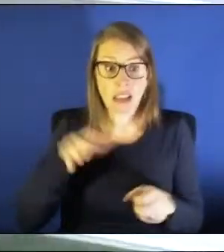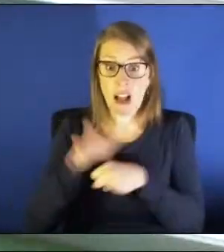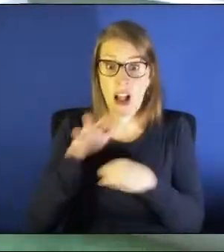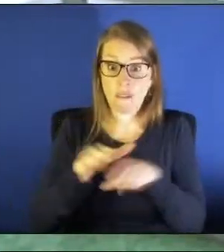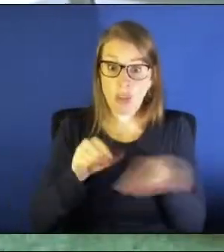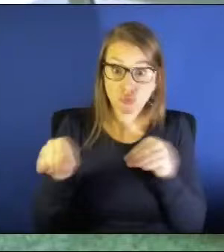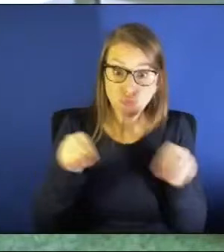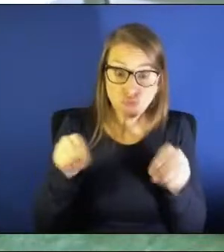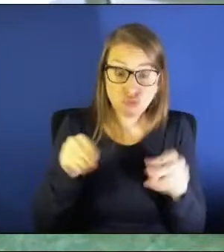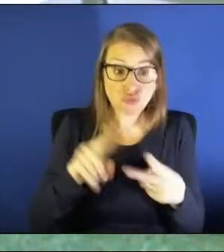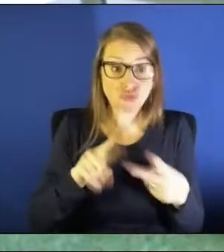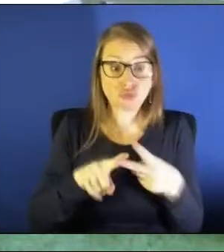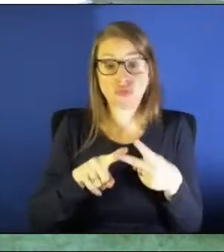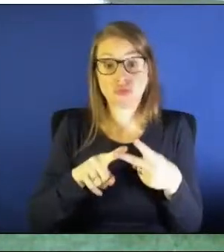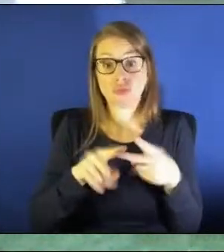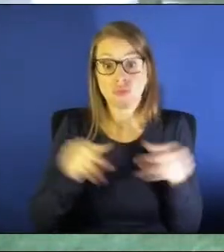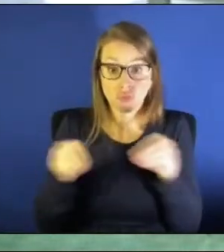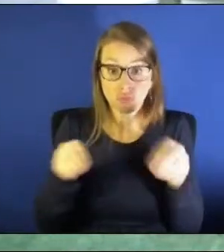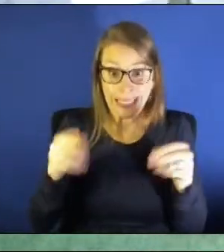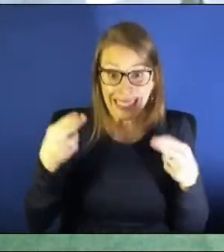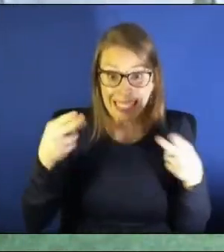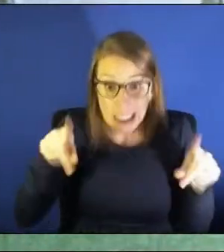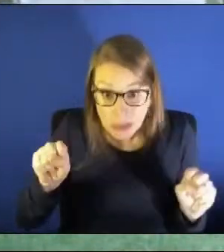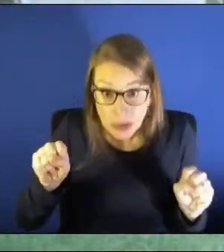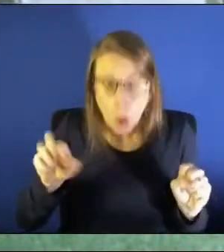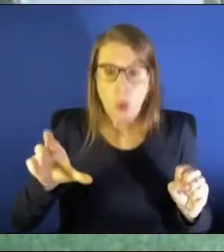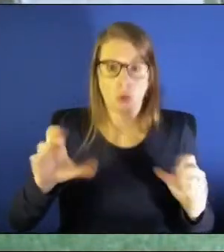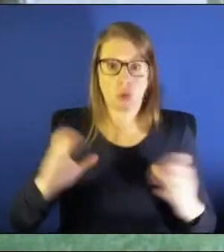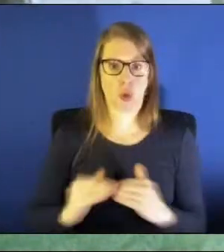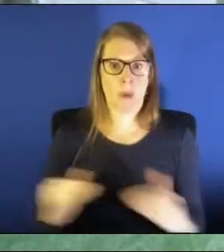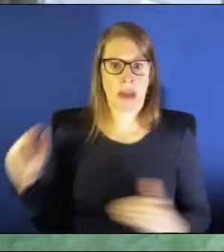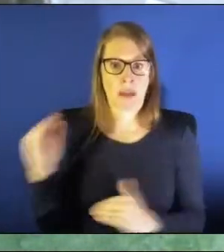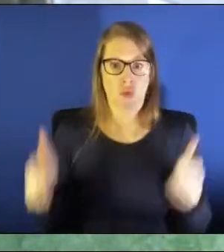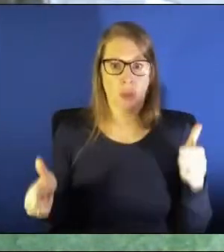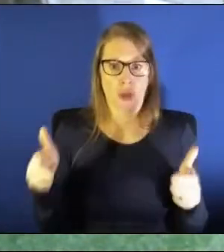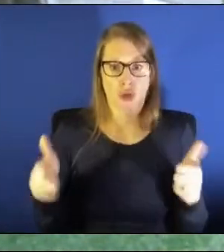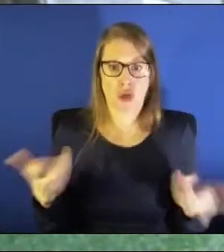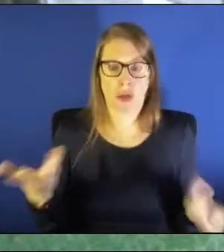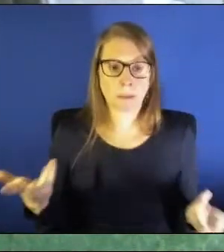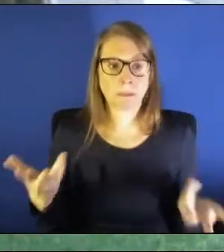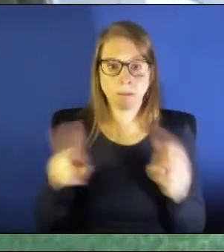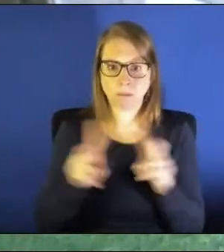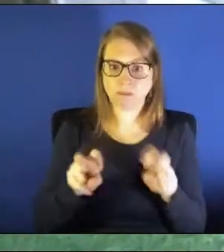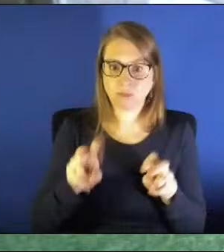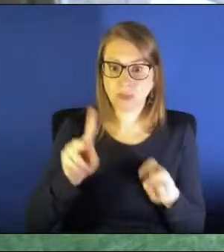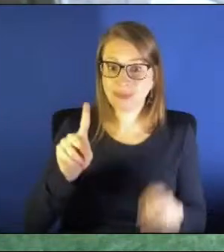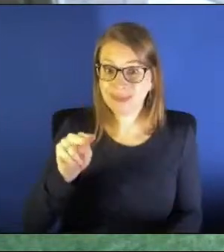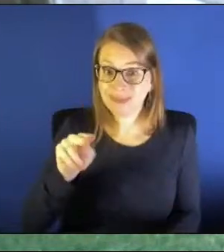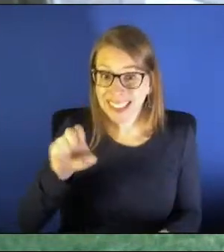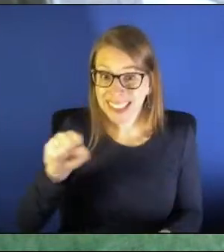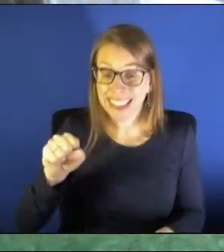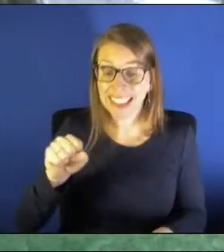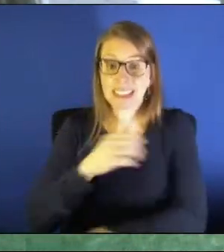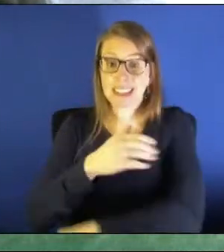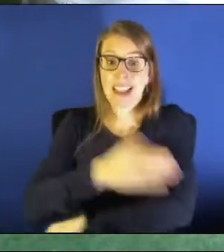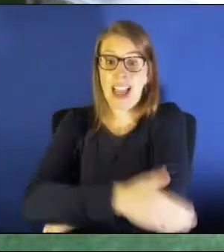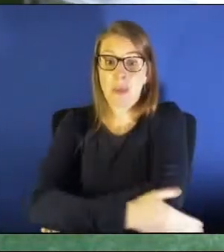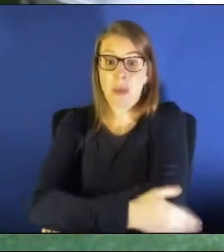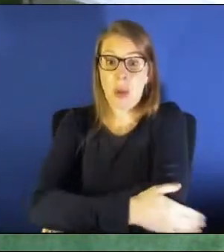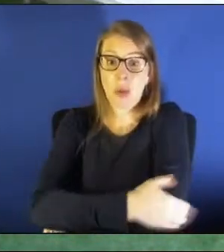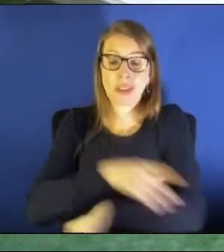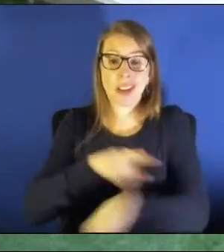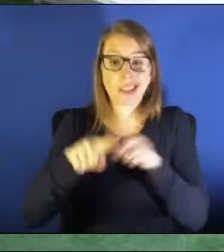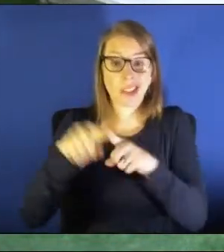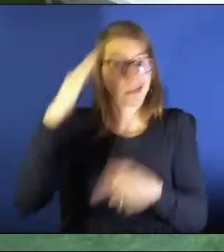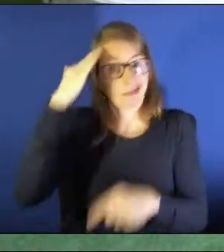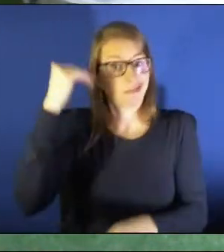Are you getting enough mobility in the hips? Are you getting too much mobility in the hips? We can look at the knees, we look at the elbows, and we even look at the top of your head. If there's